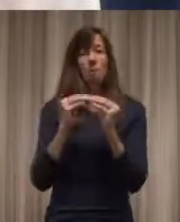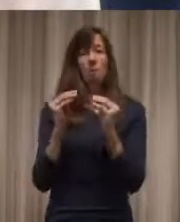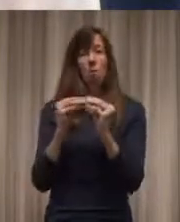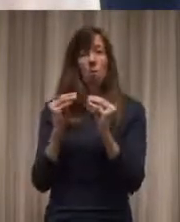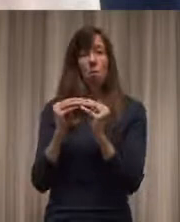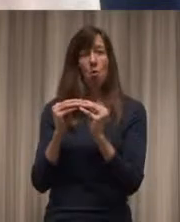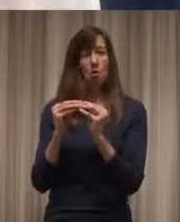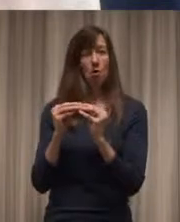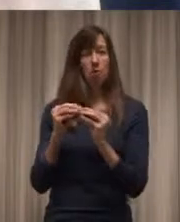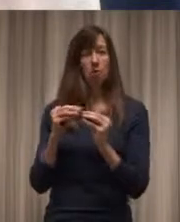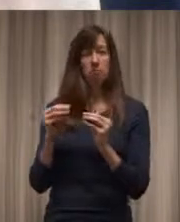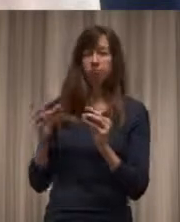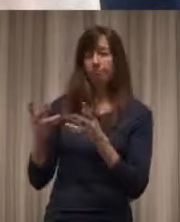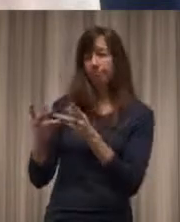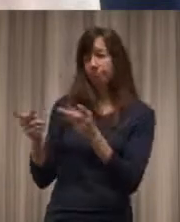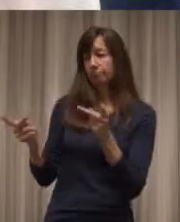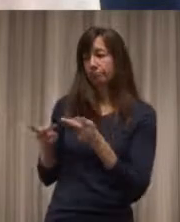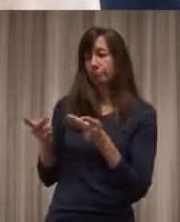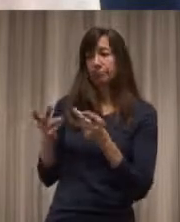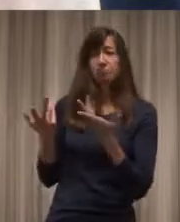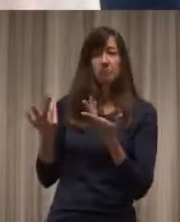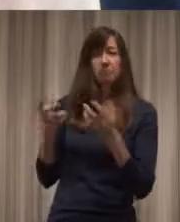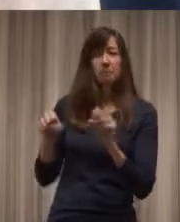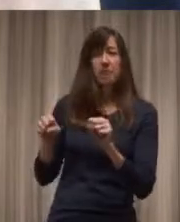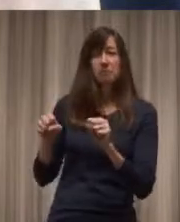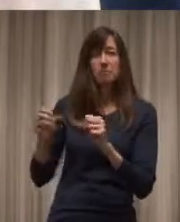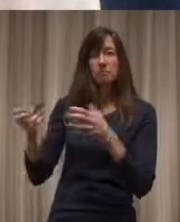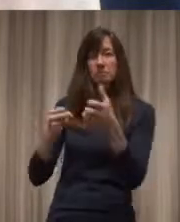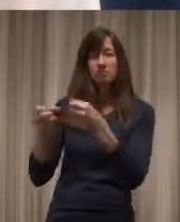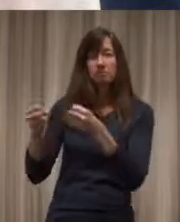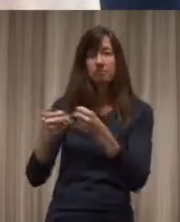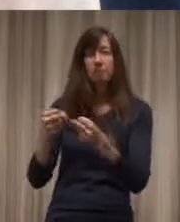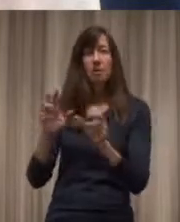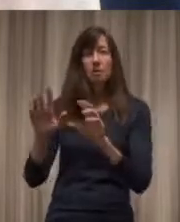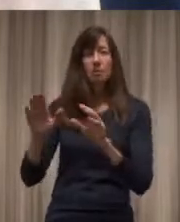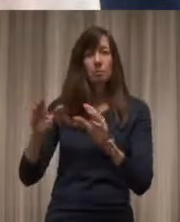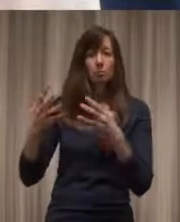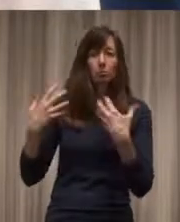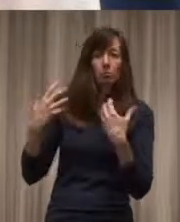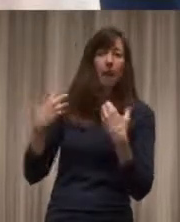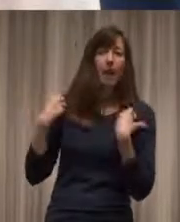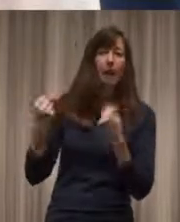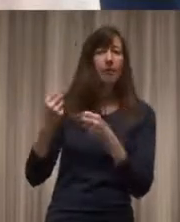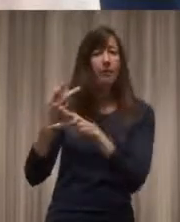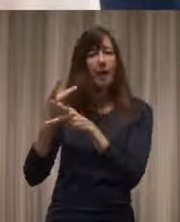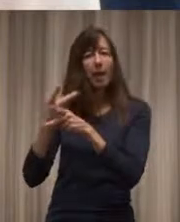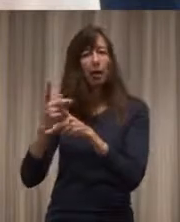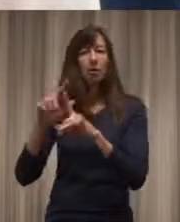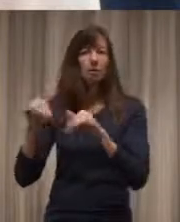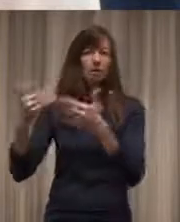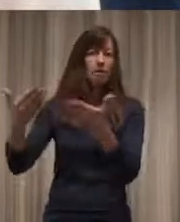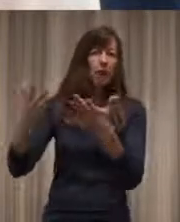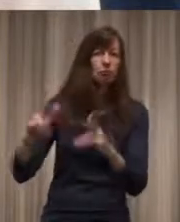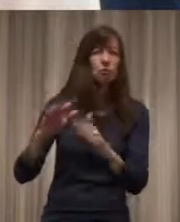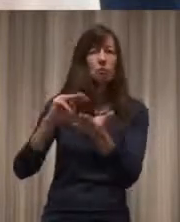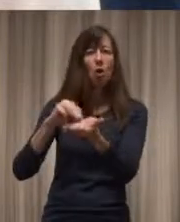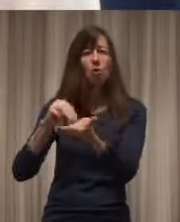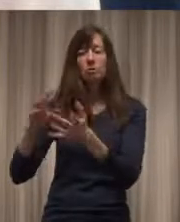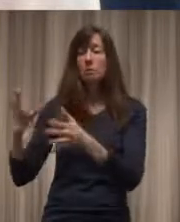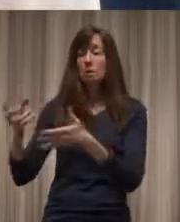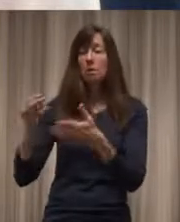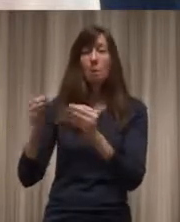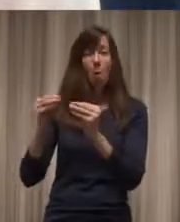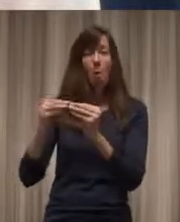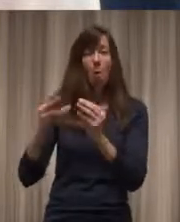does, that puts us in a very good position to get this done quickly and safely.